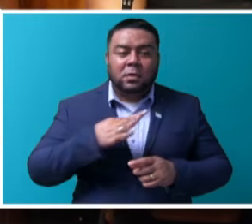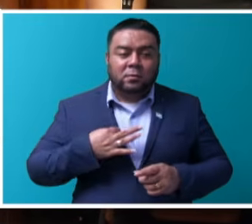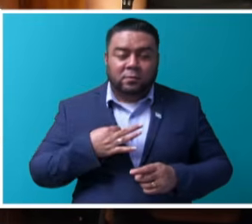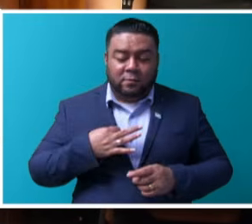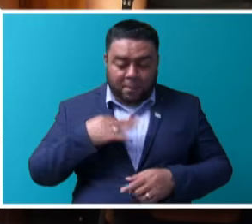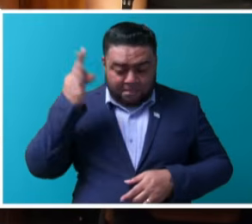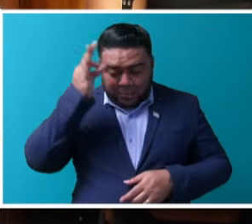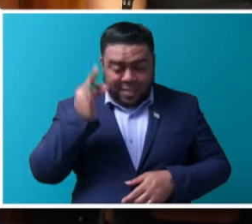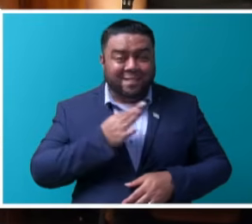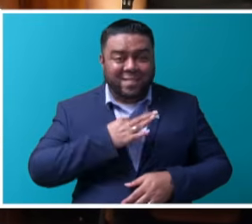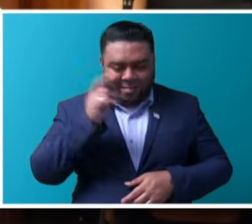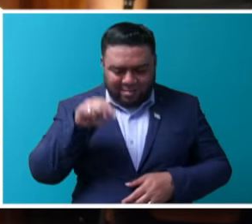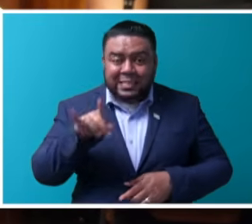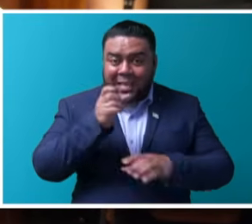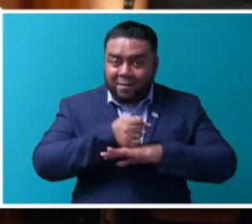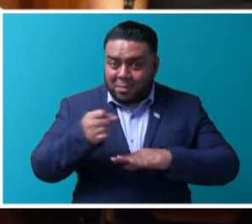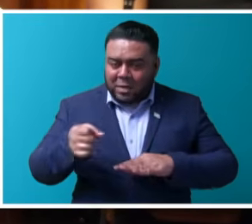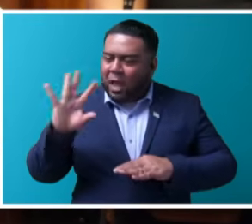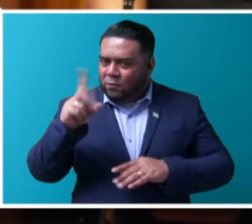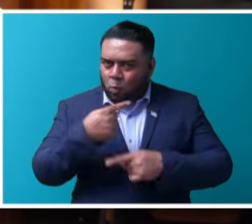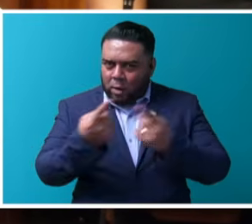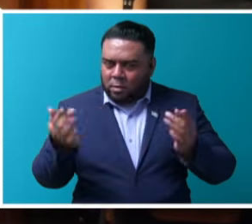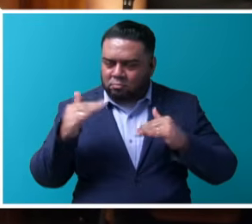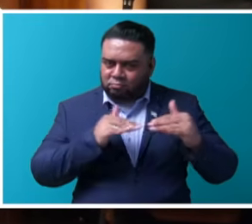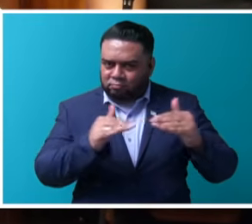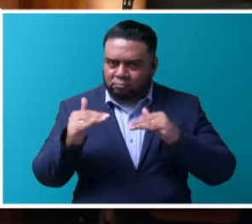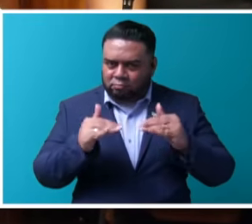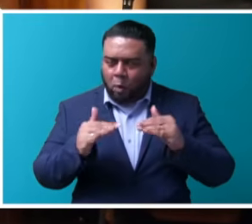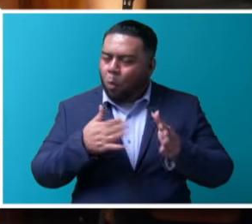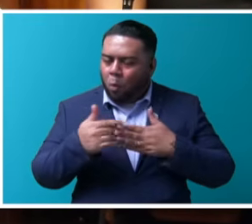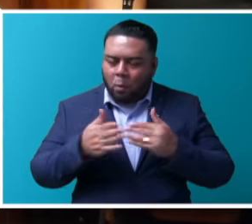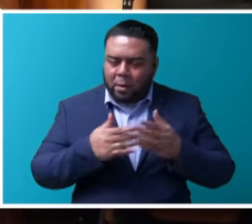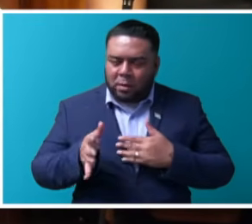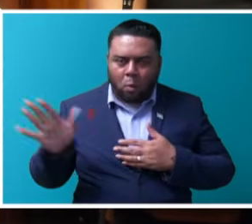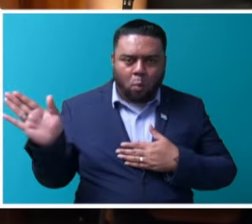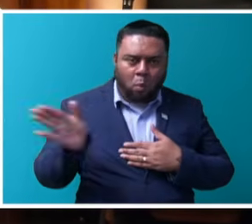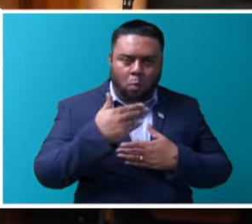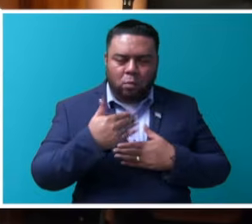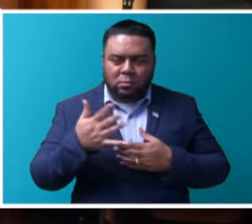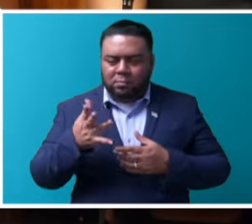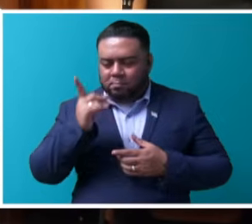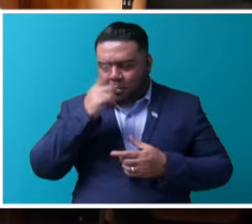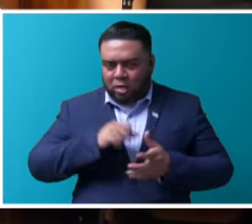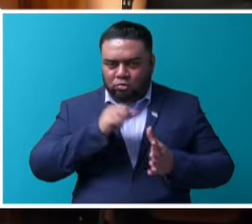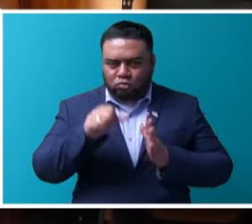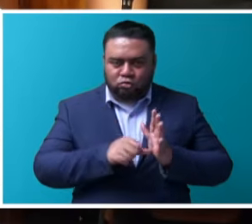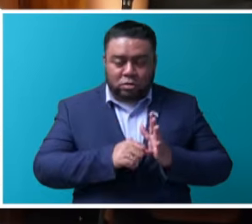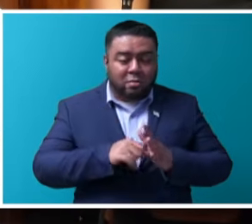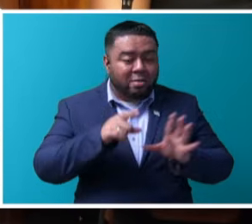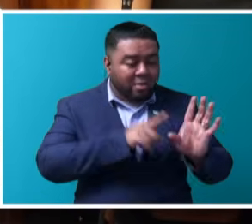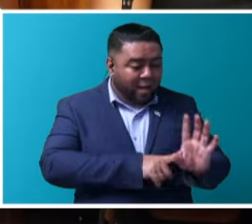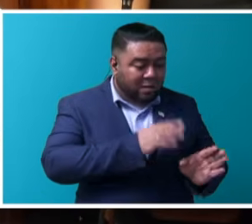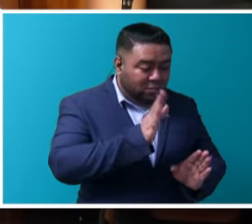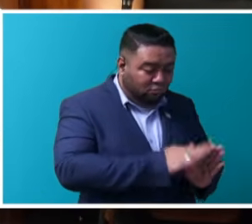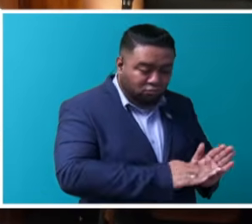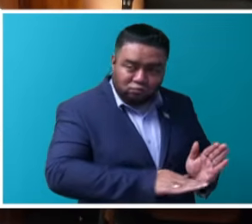government that everyone matters equally. All citizens of all ages, our youngest to our oldest,